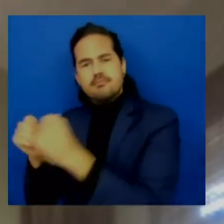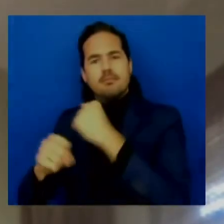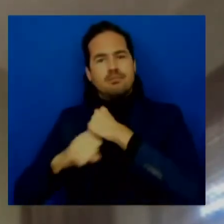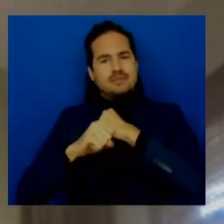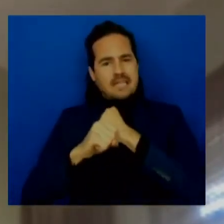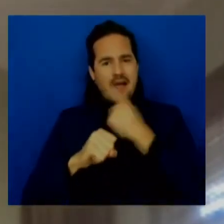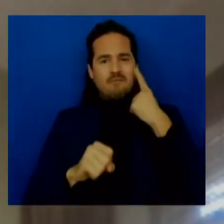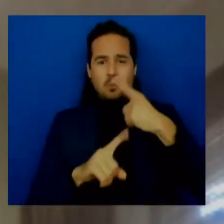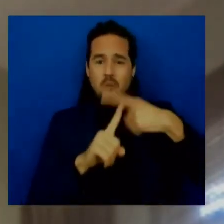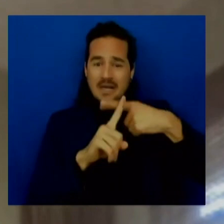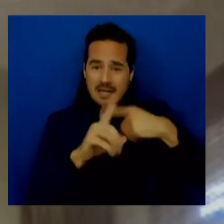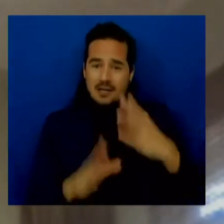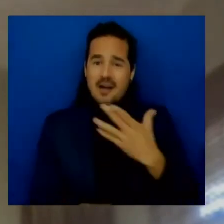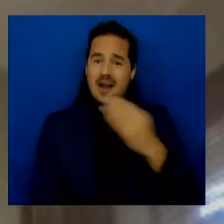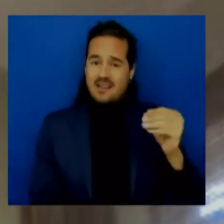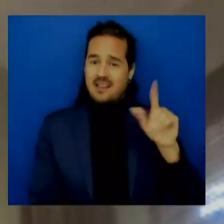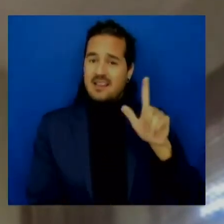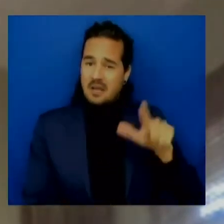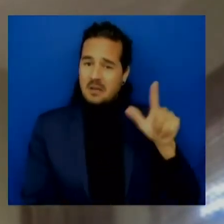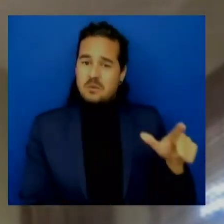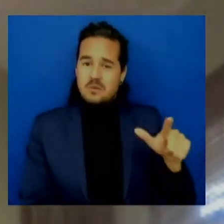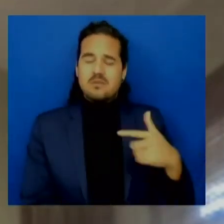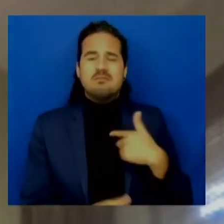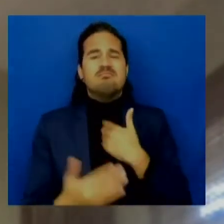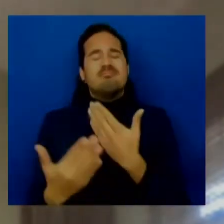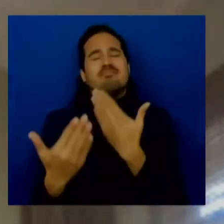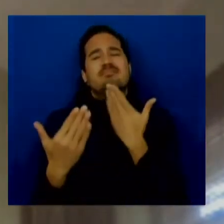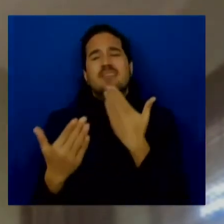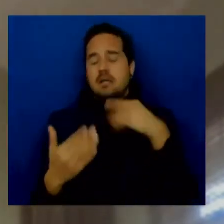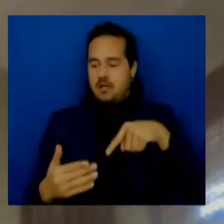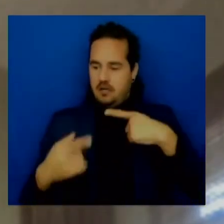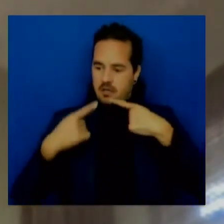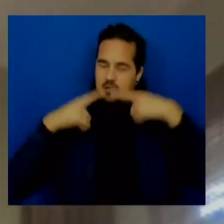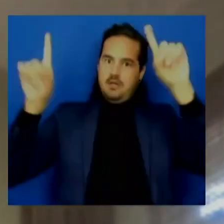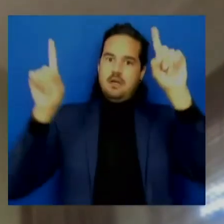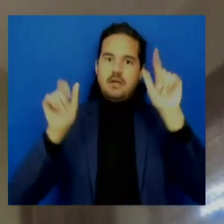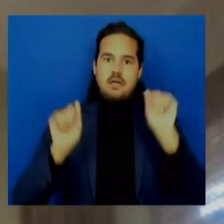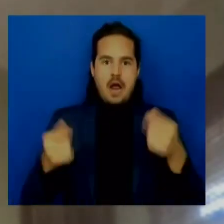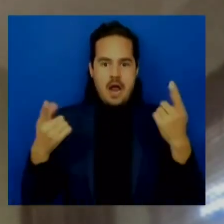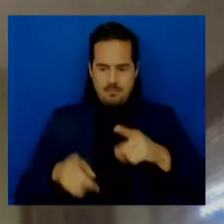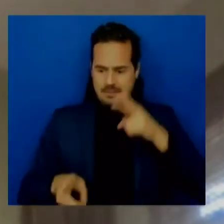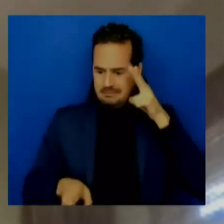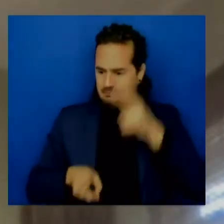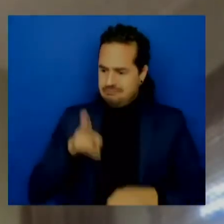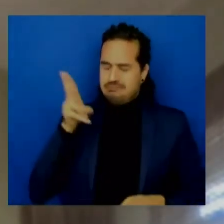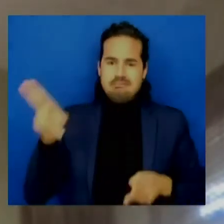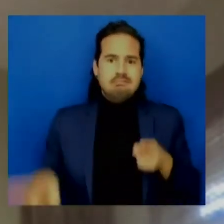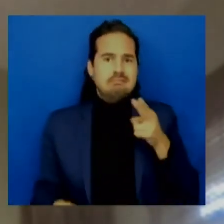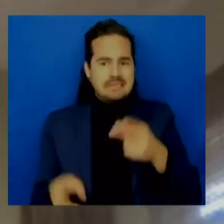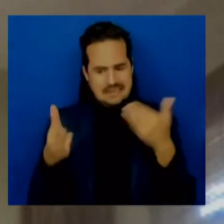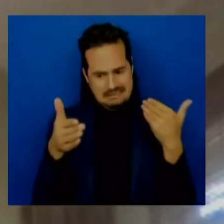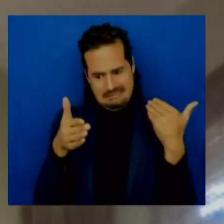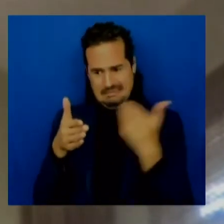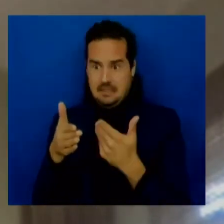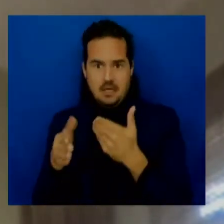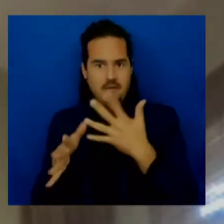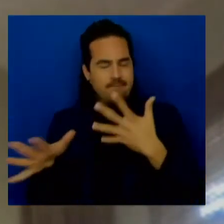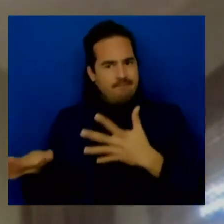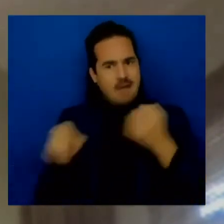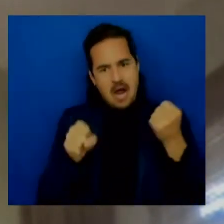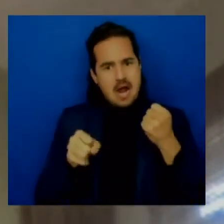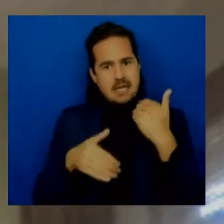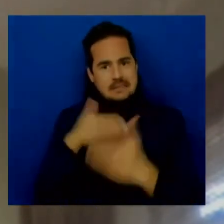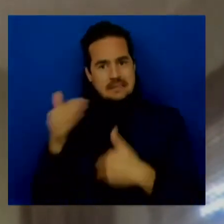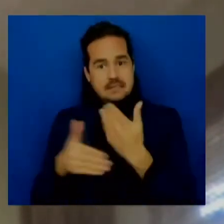very, very demanding time frame. Like the governor and the pro tem, I also think it's important to note that our respective majority